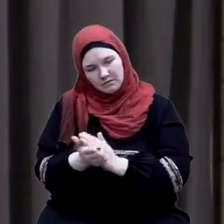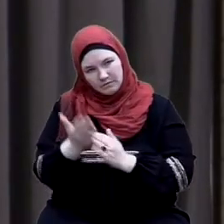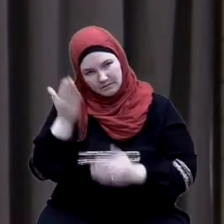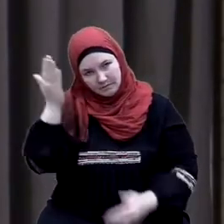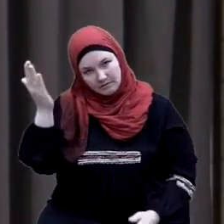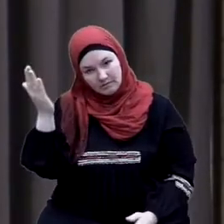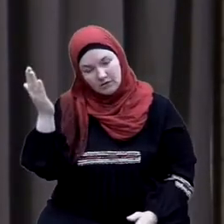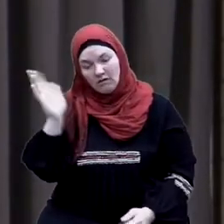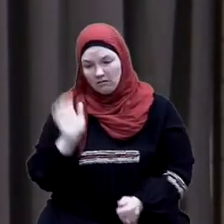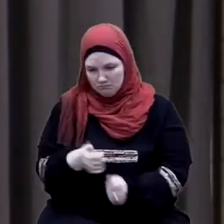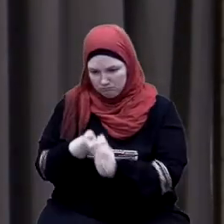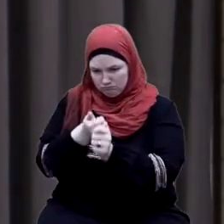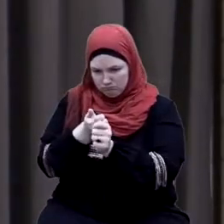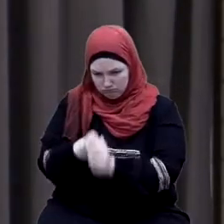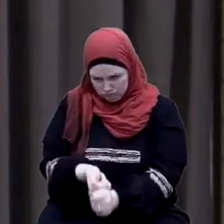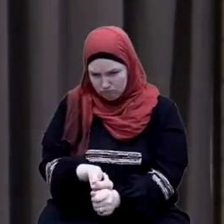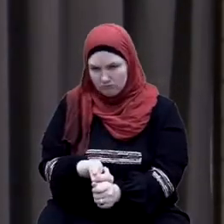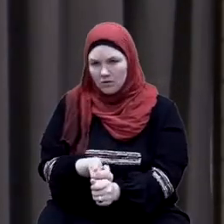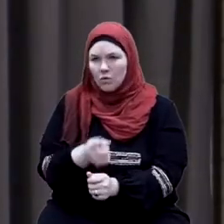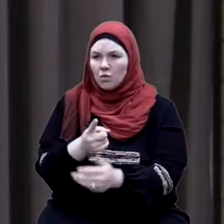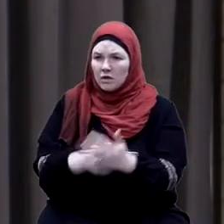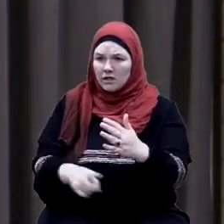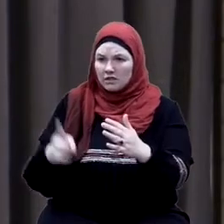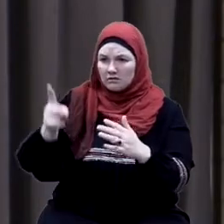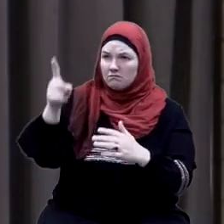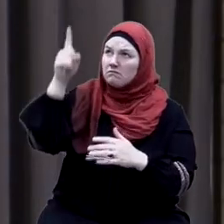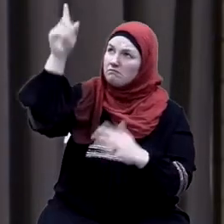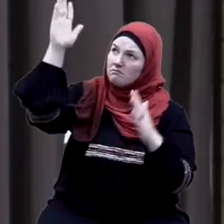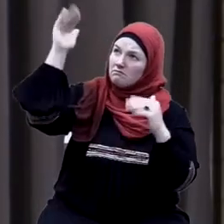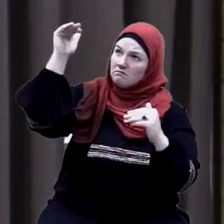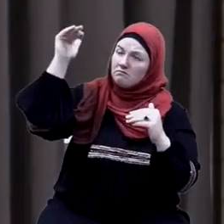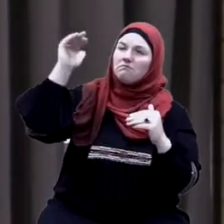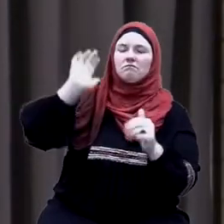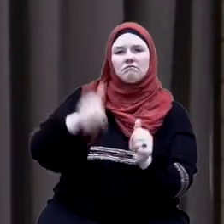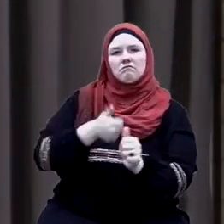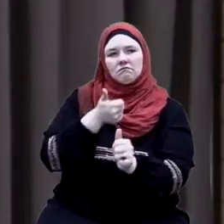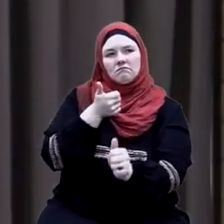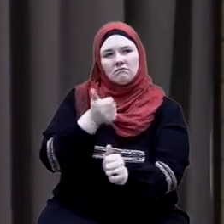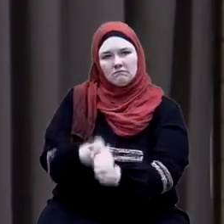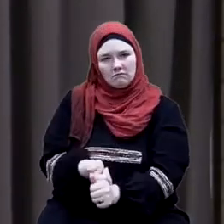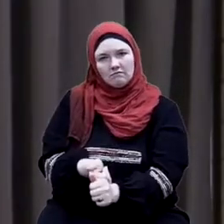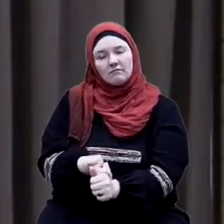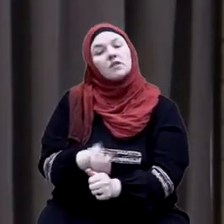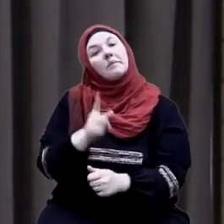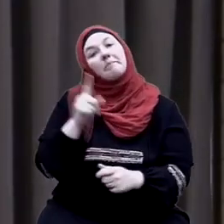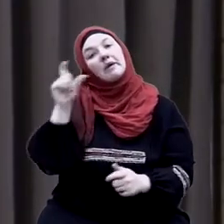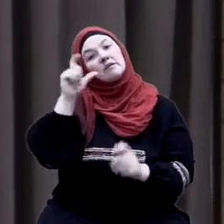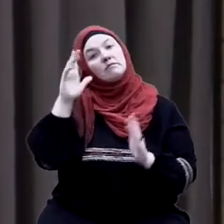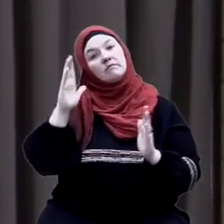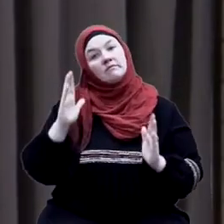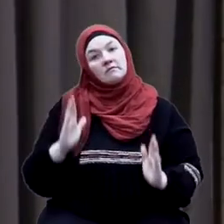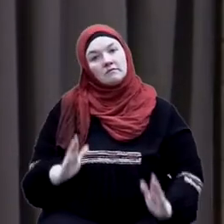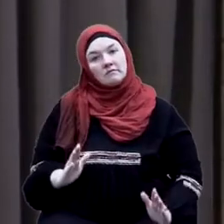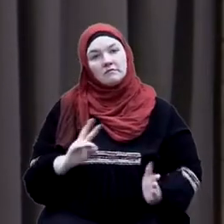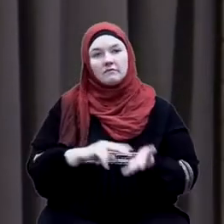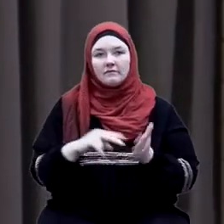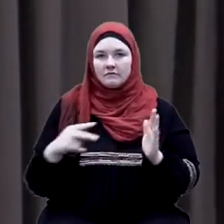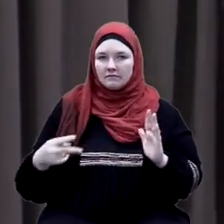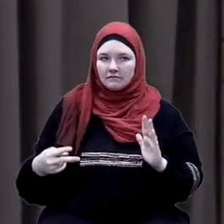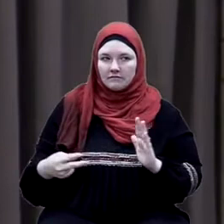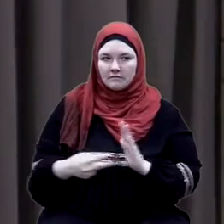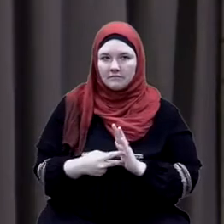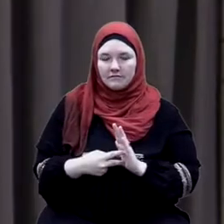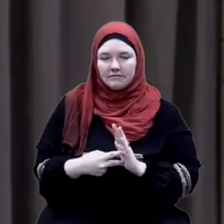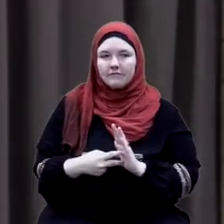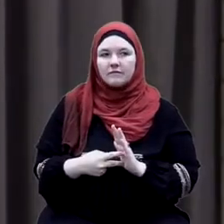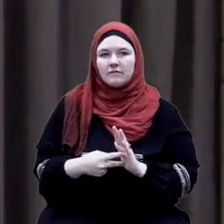to the letter and the spirit of what Islam is about. To be a Muslim means to be